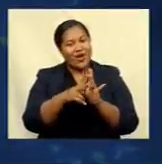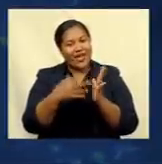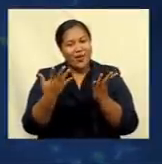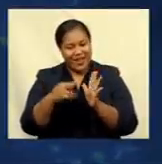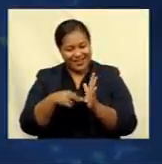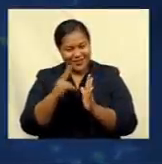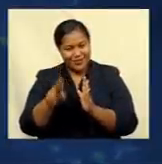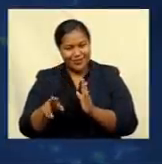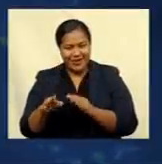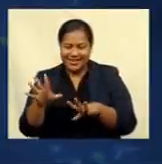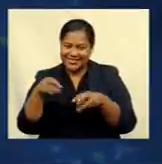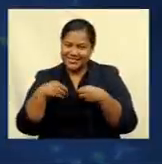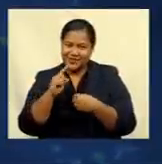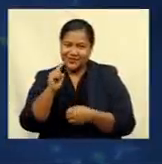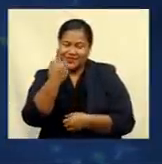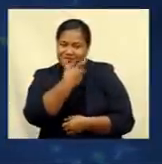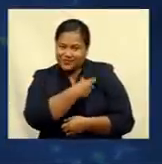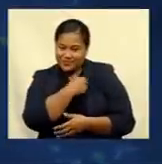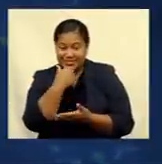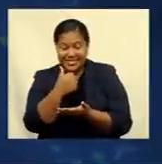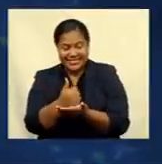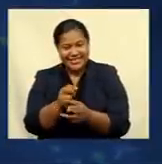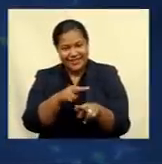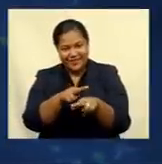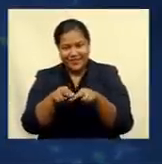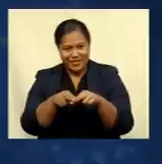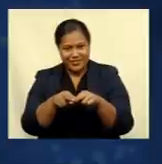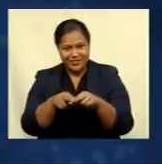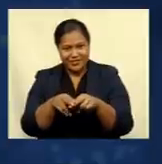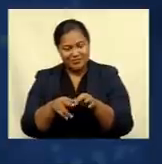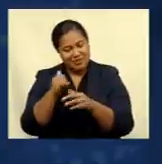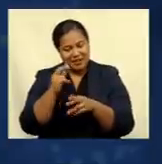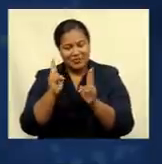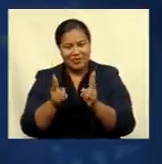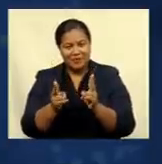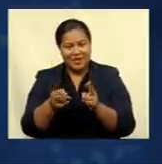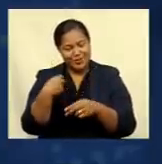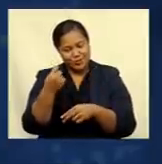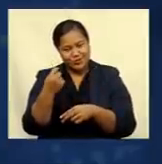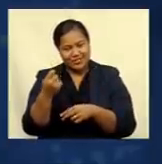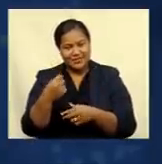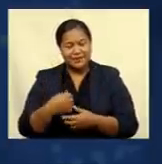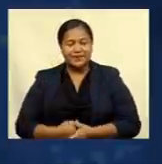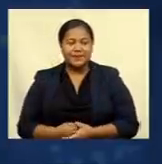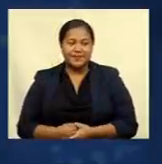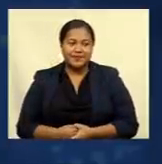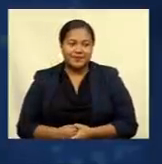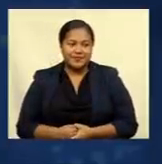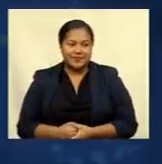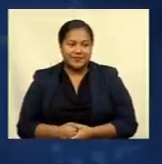has got his first jab to assist Fiji get back to normalcy soon.